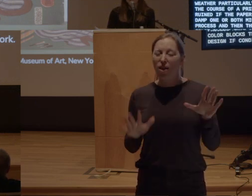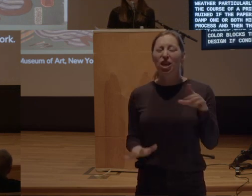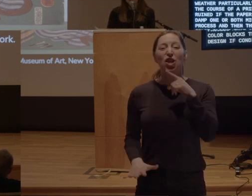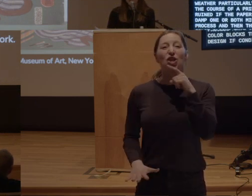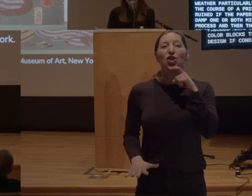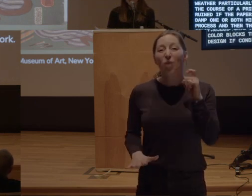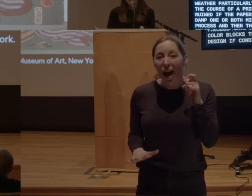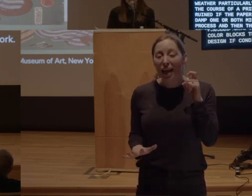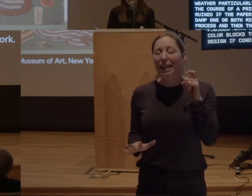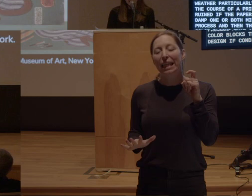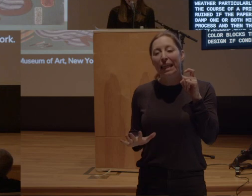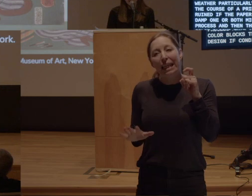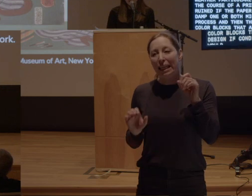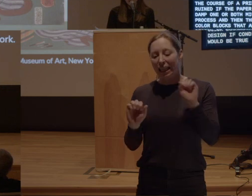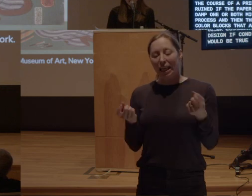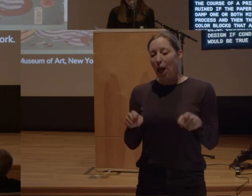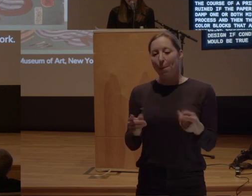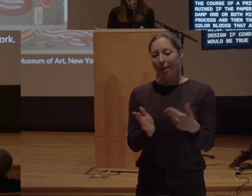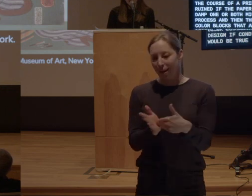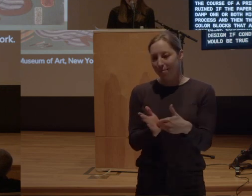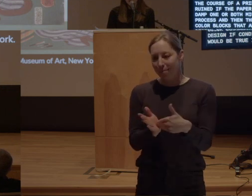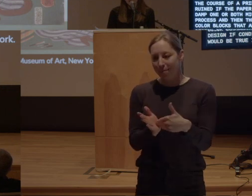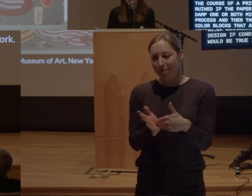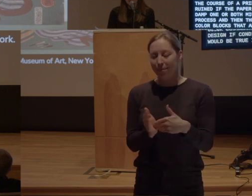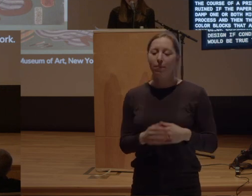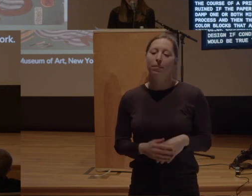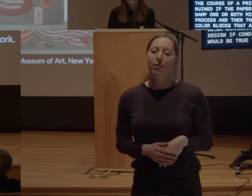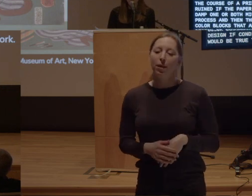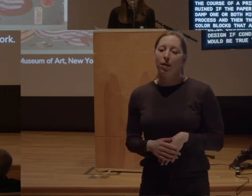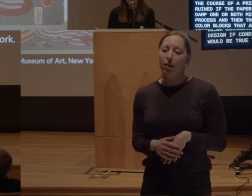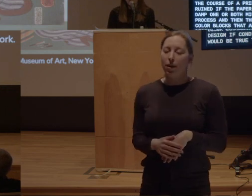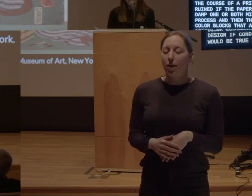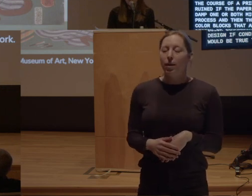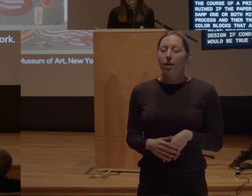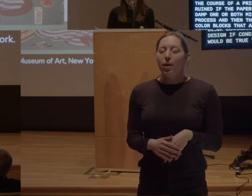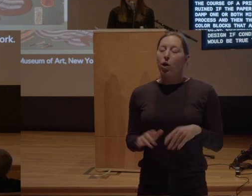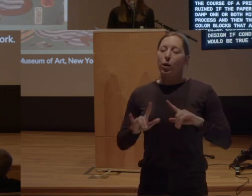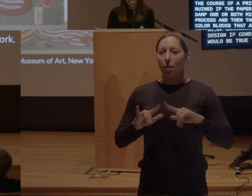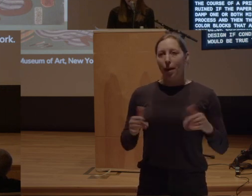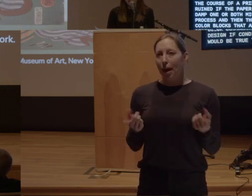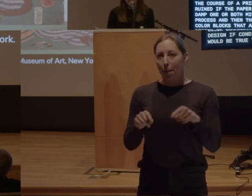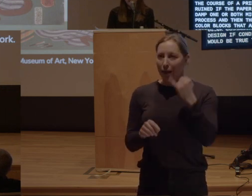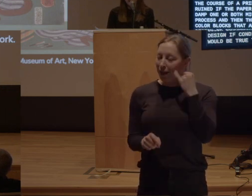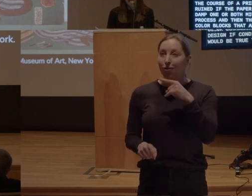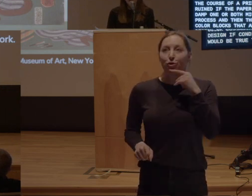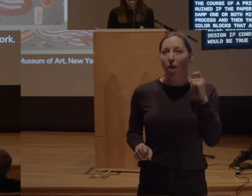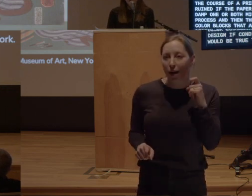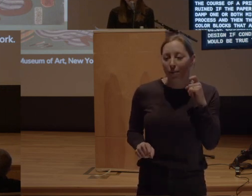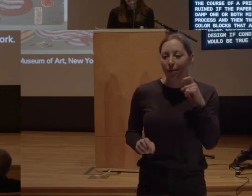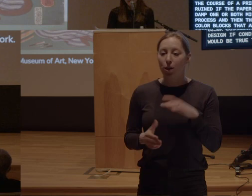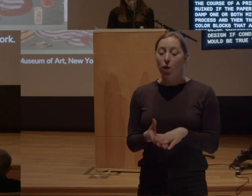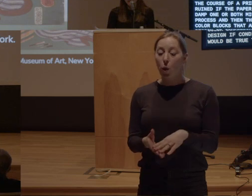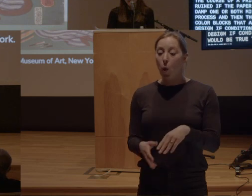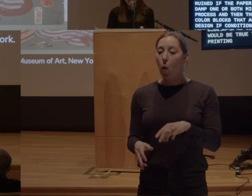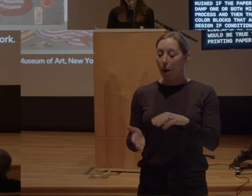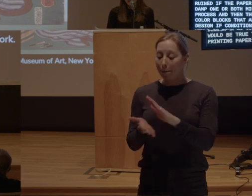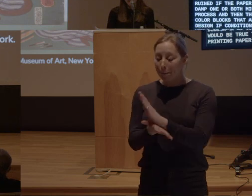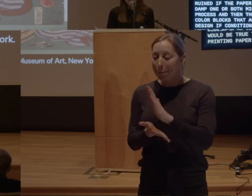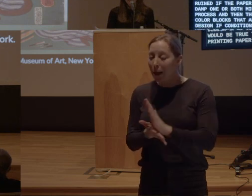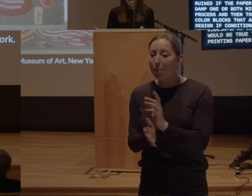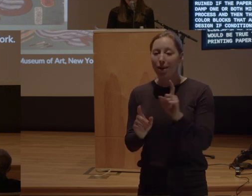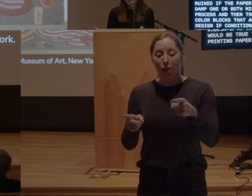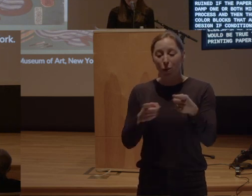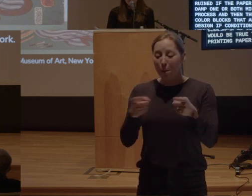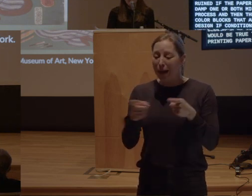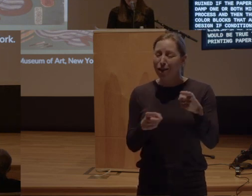true. As such, the water content of the wood blocks and printing paper had to be carefully managed.